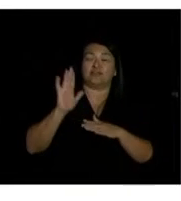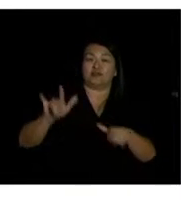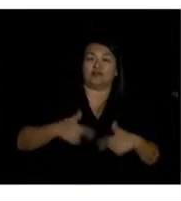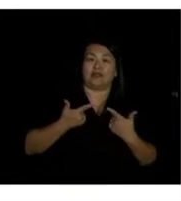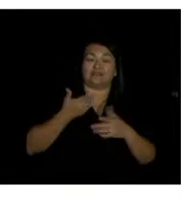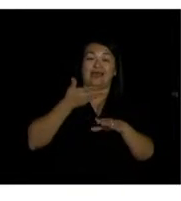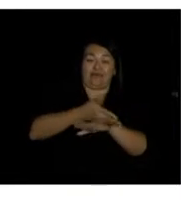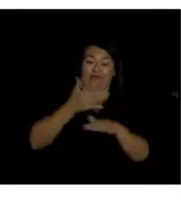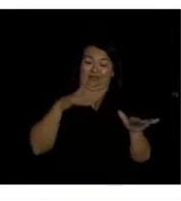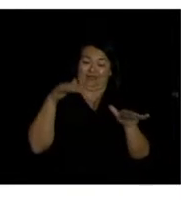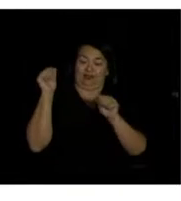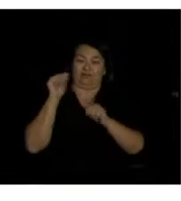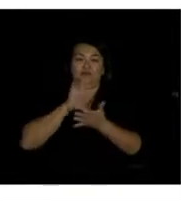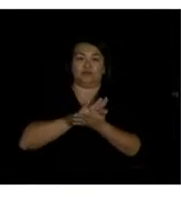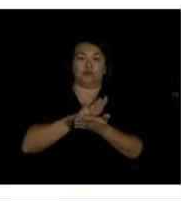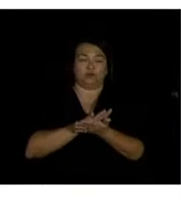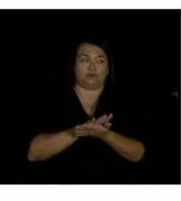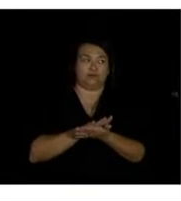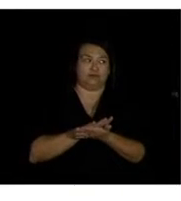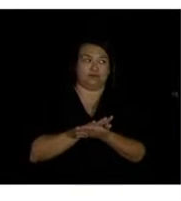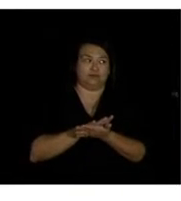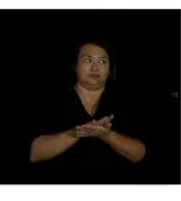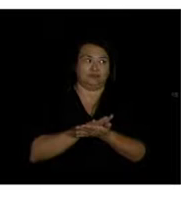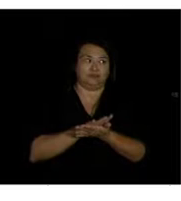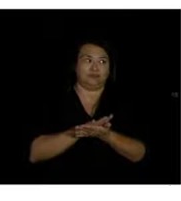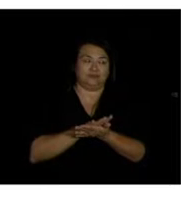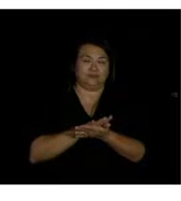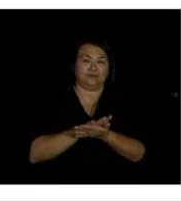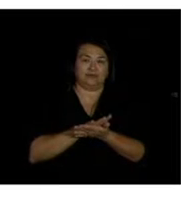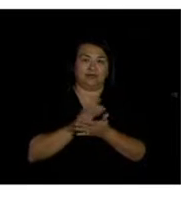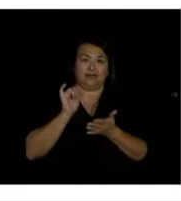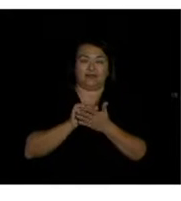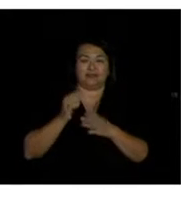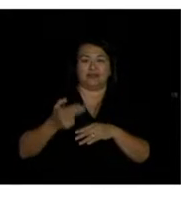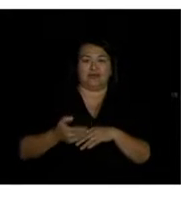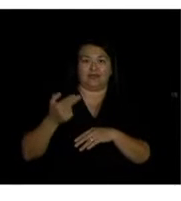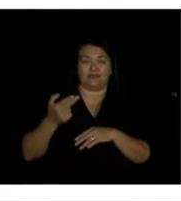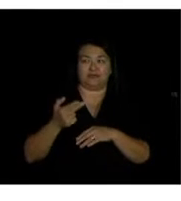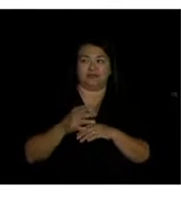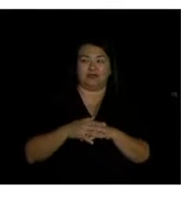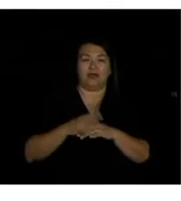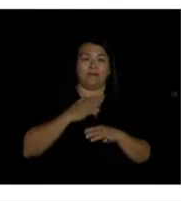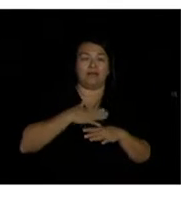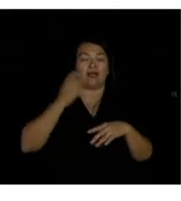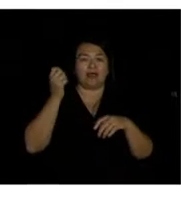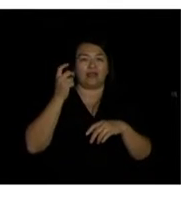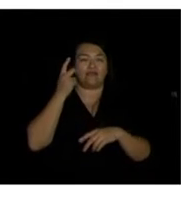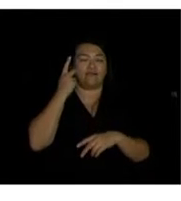school. That was the thought that was rated the highest. My vision for